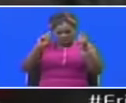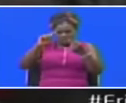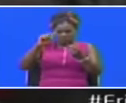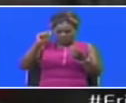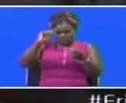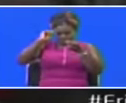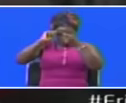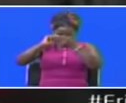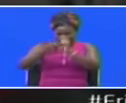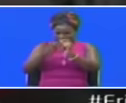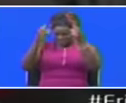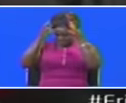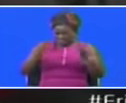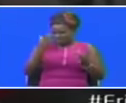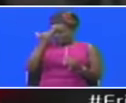to recall?